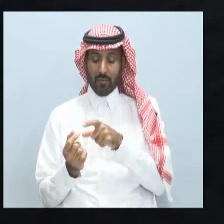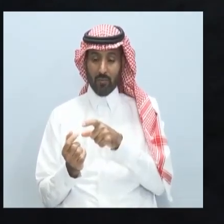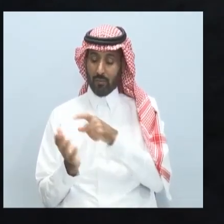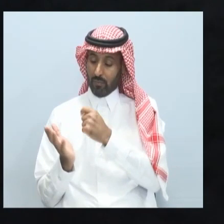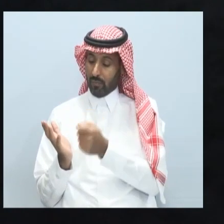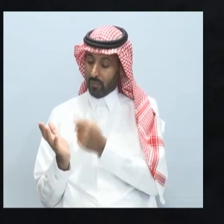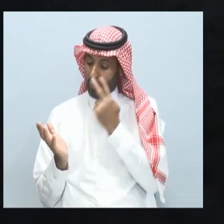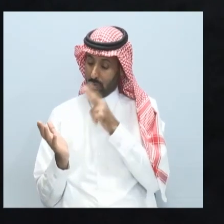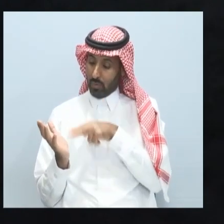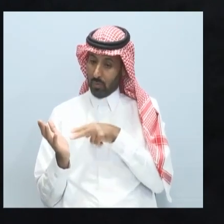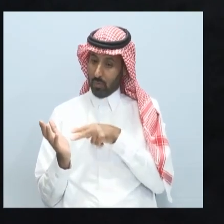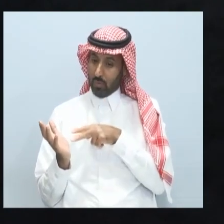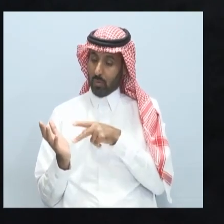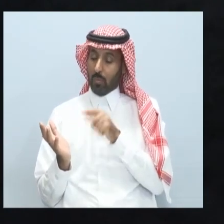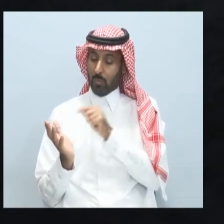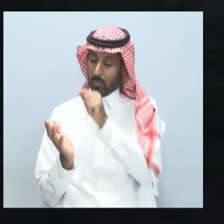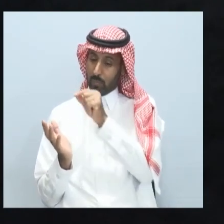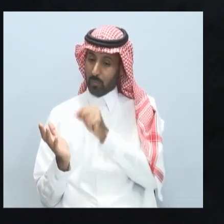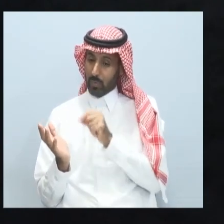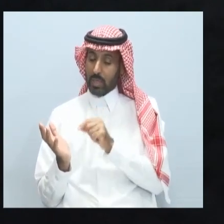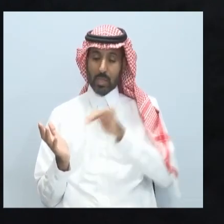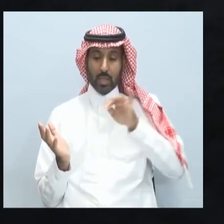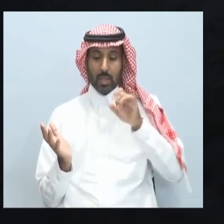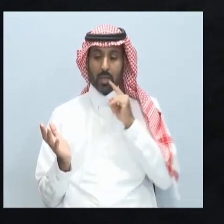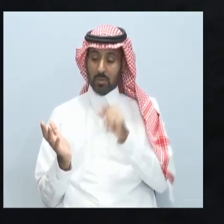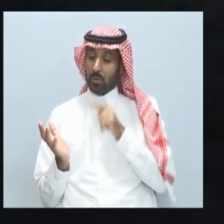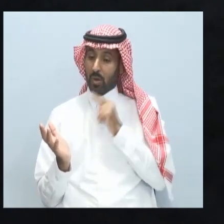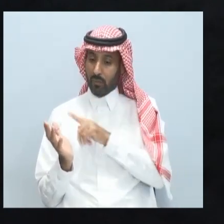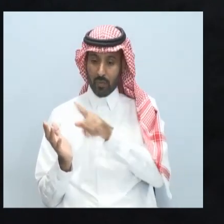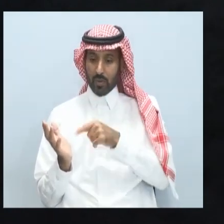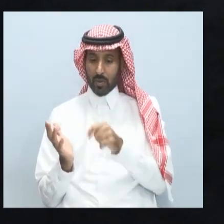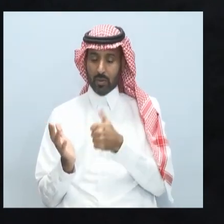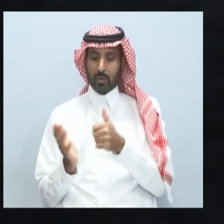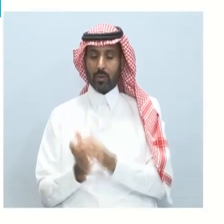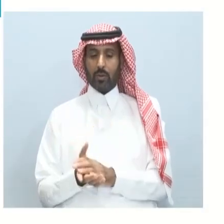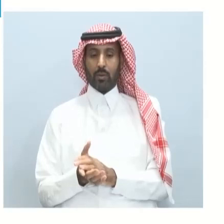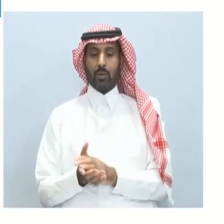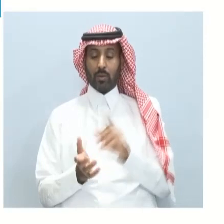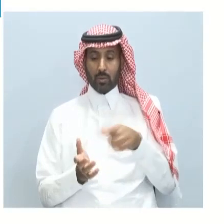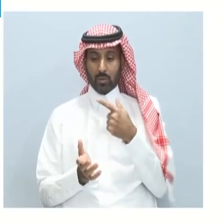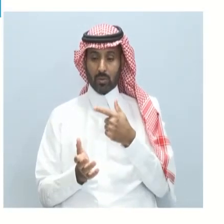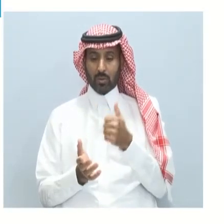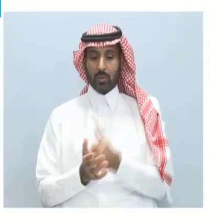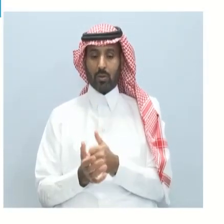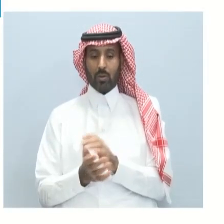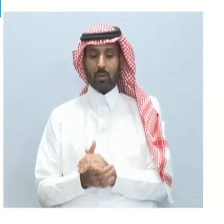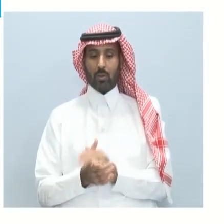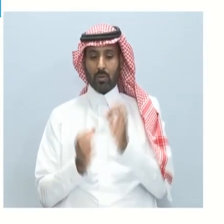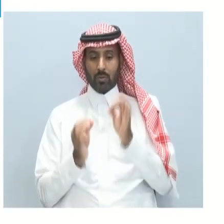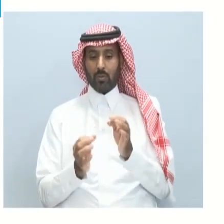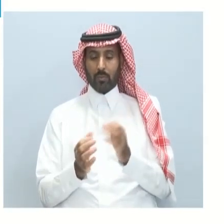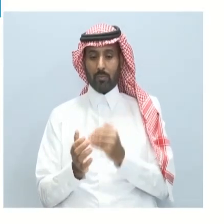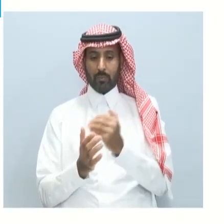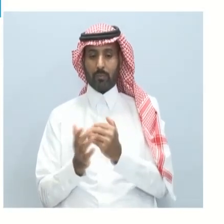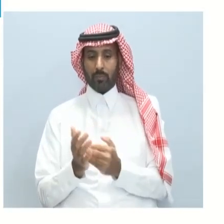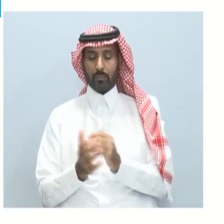to check all the points, the spelling and everything. And at the very end, yes, we do have our complete